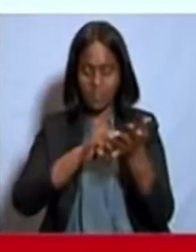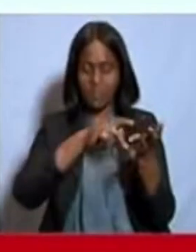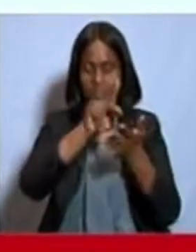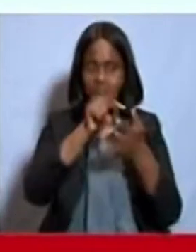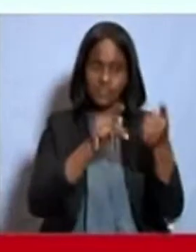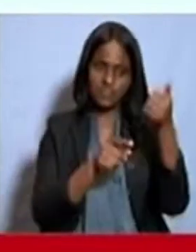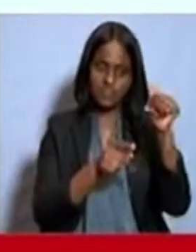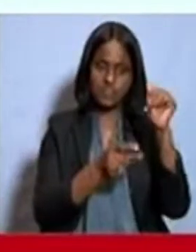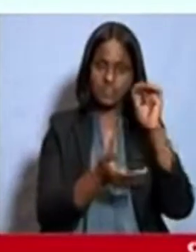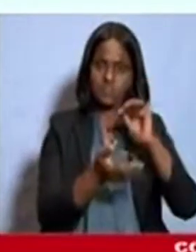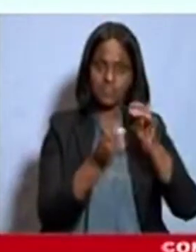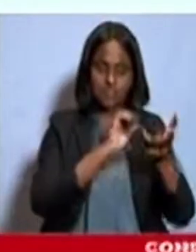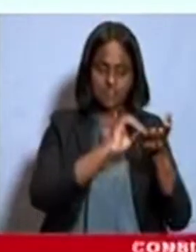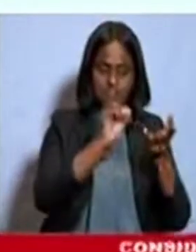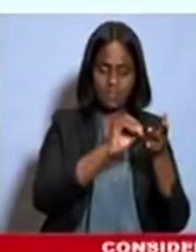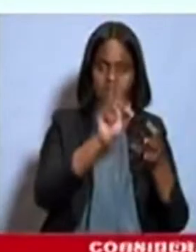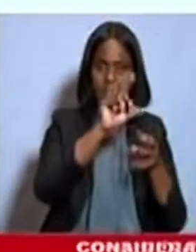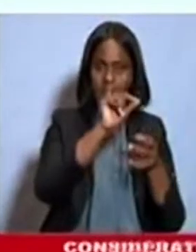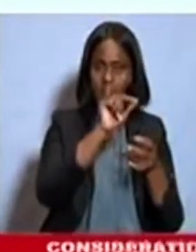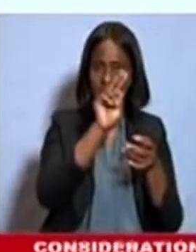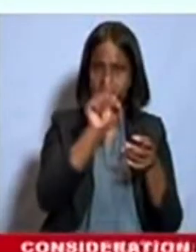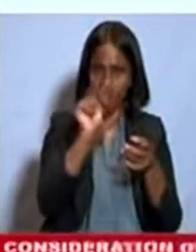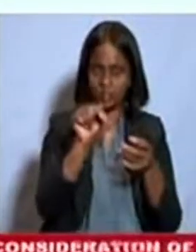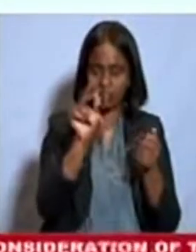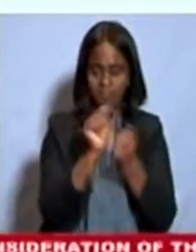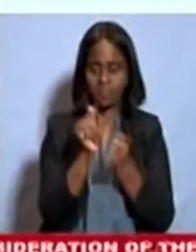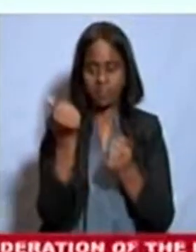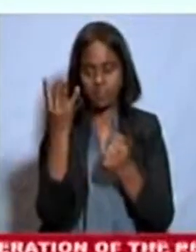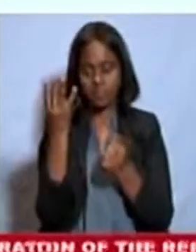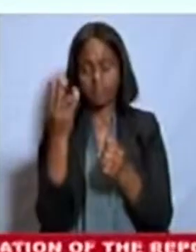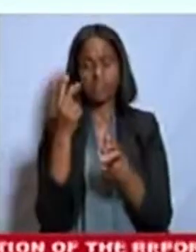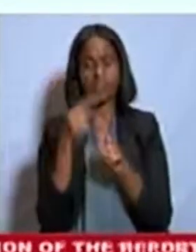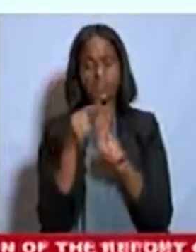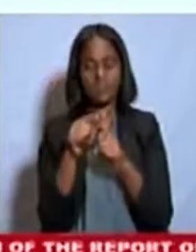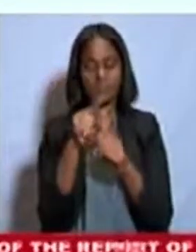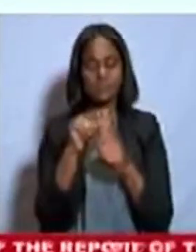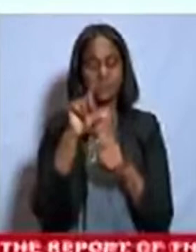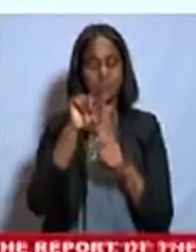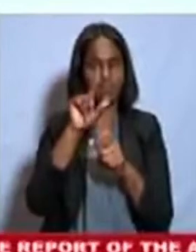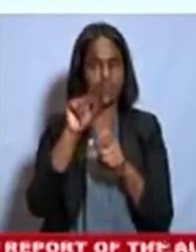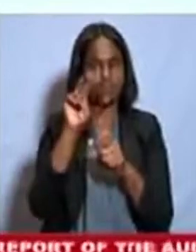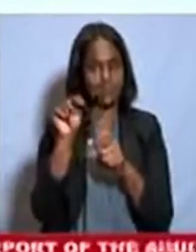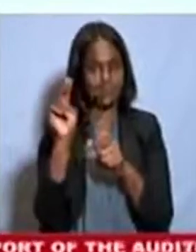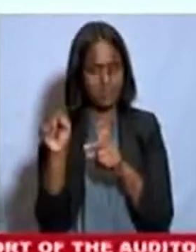10th October 2022 and 14th December 2022.